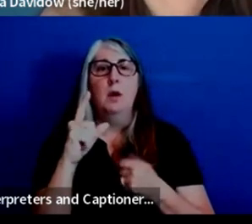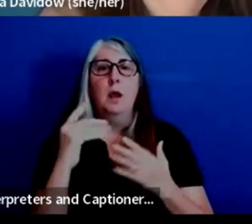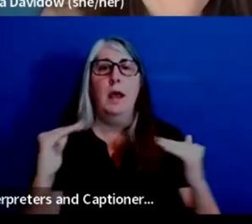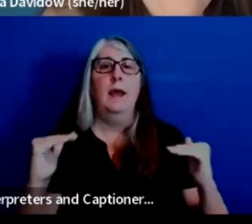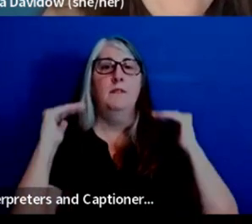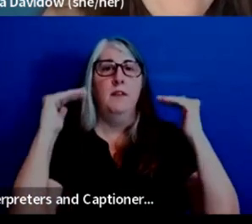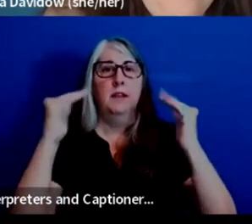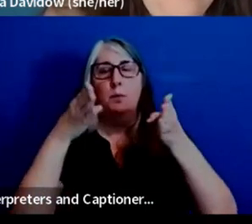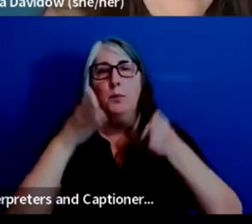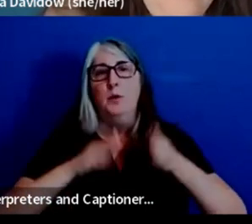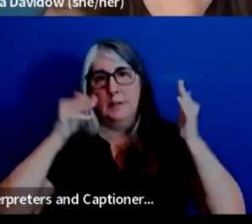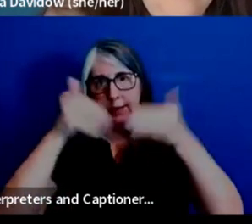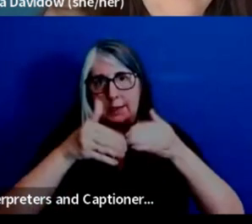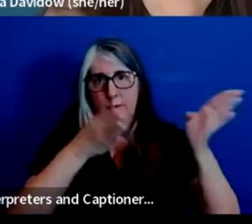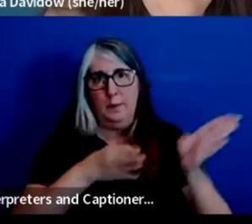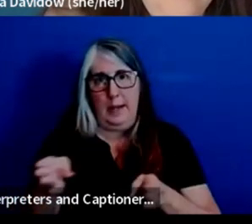person-centered planning?